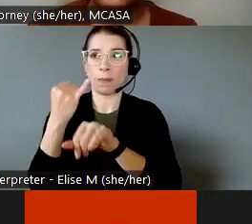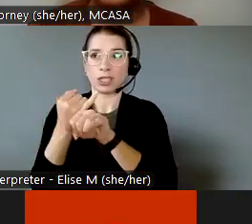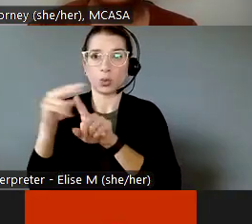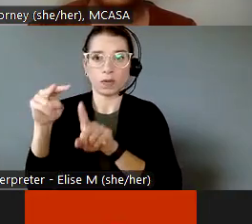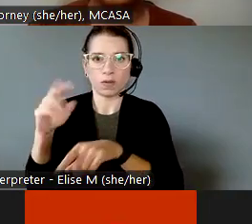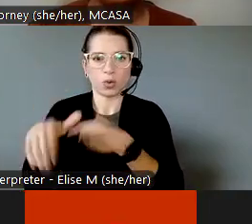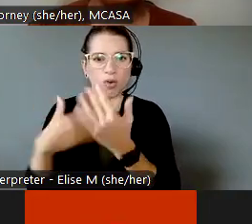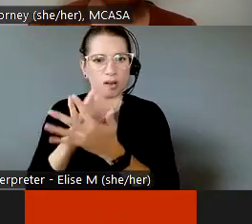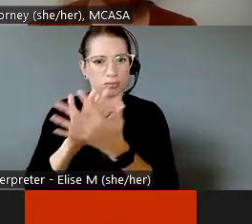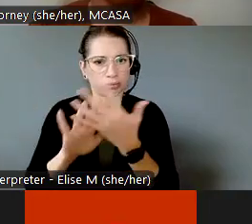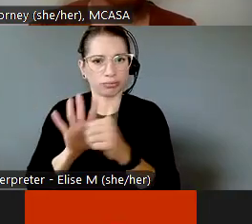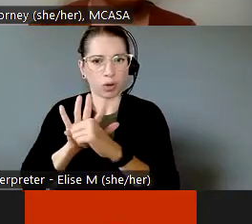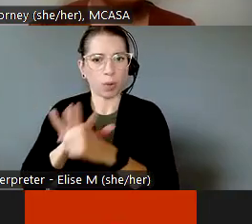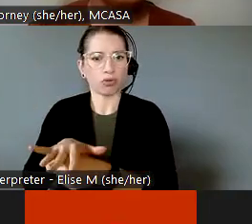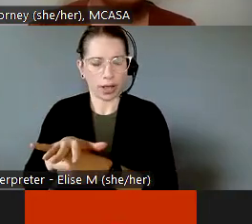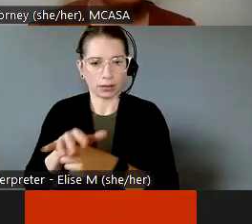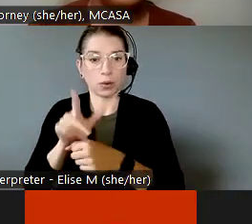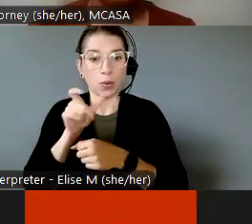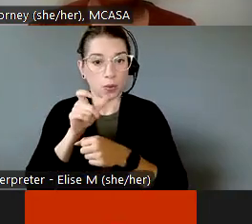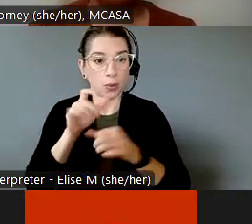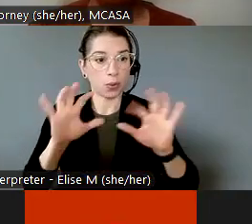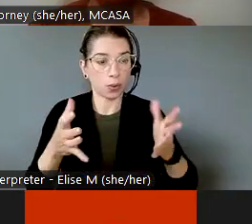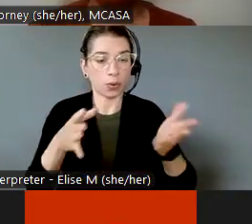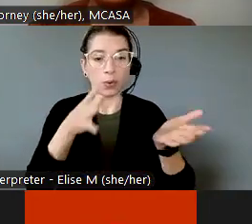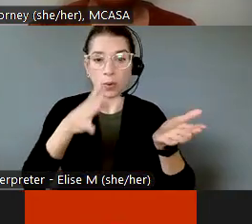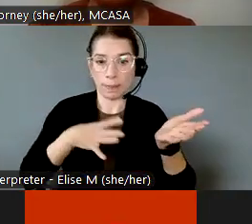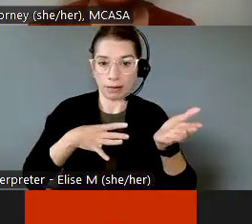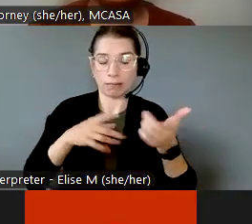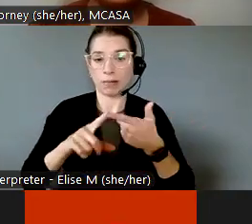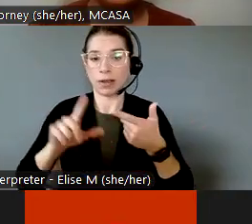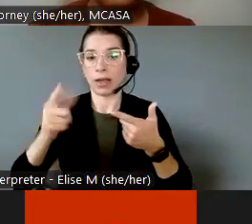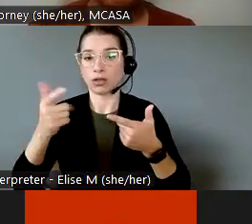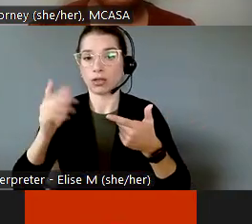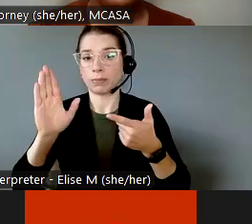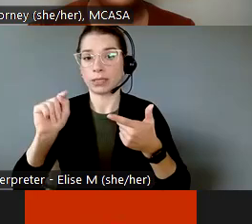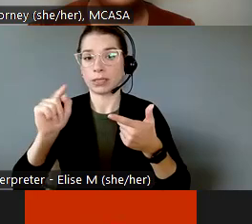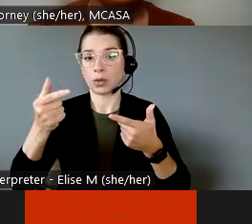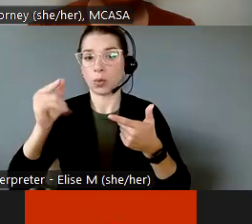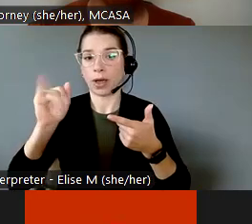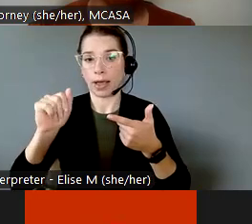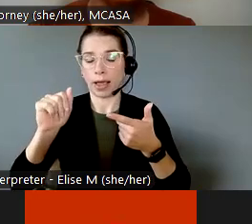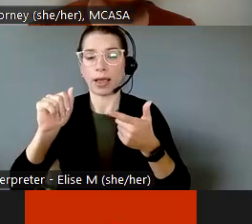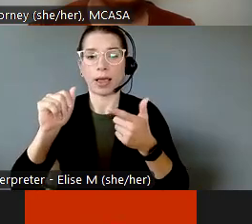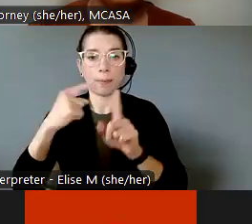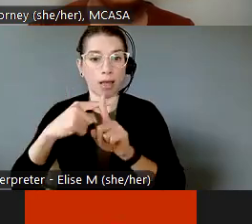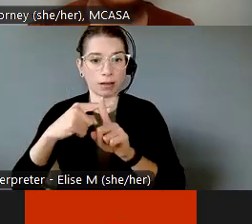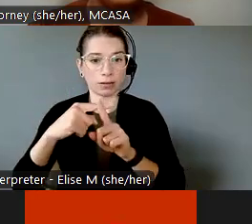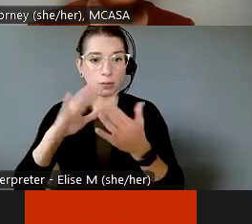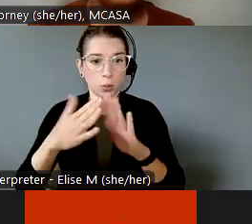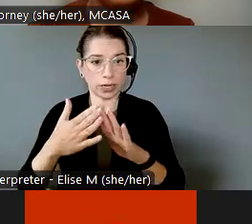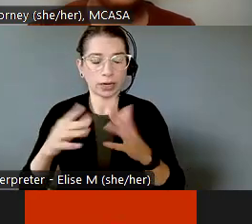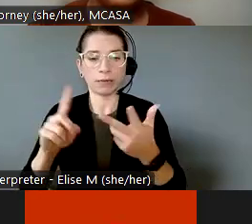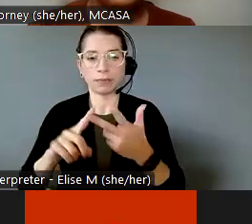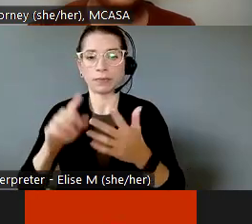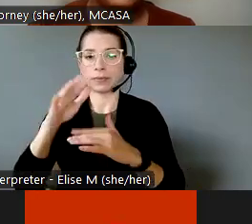some examples are women, the LGBTQIA plus, indigenous,